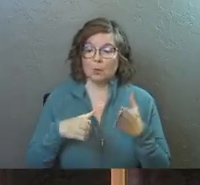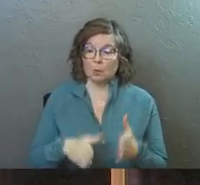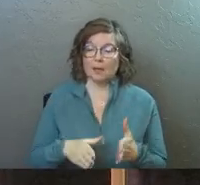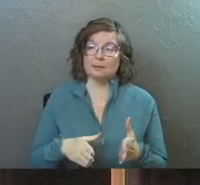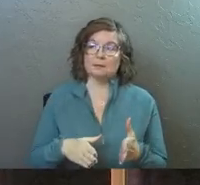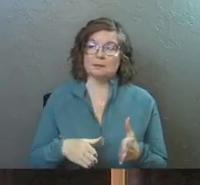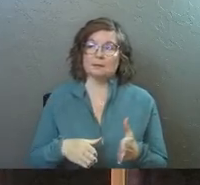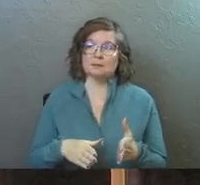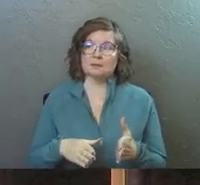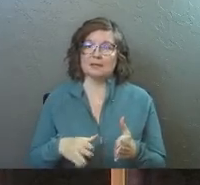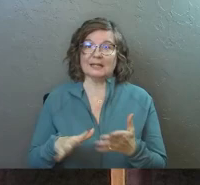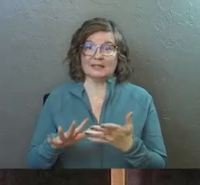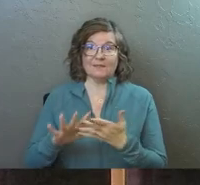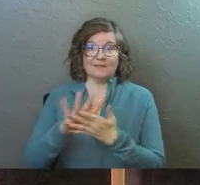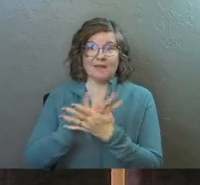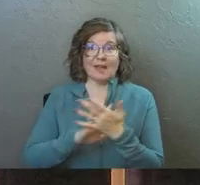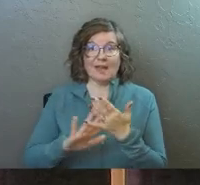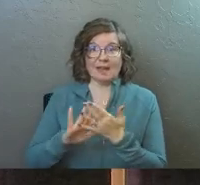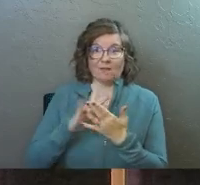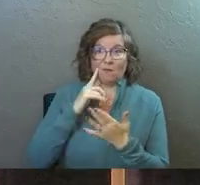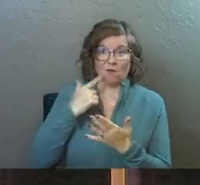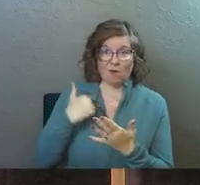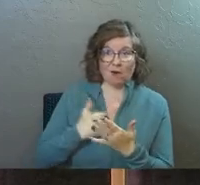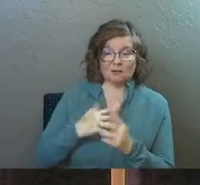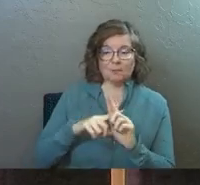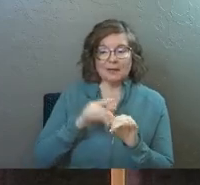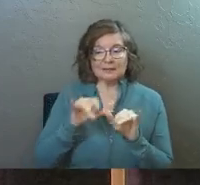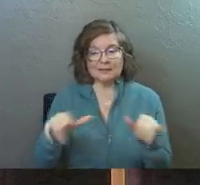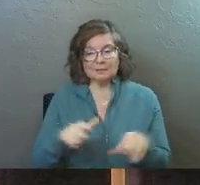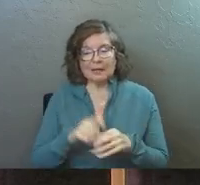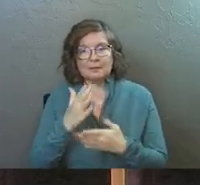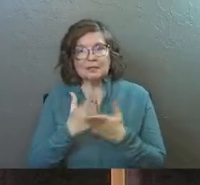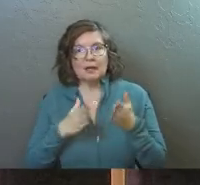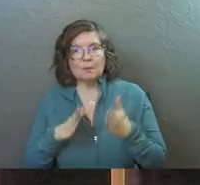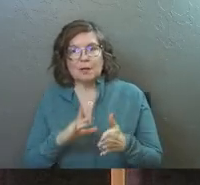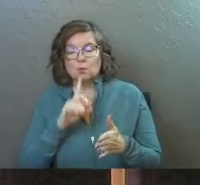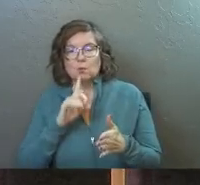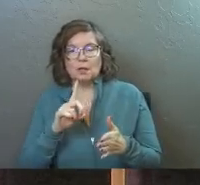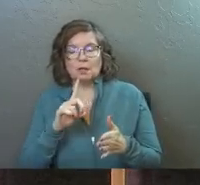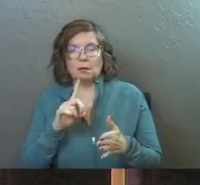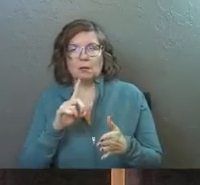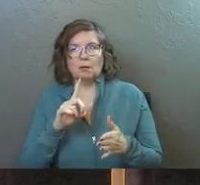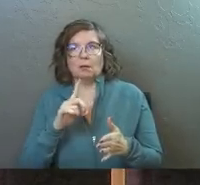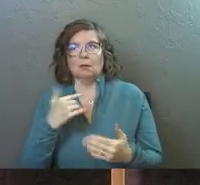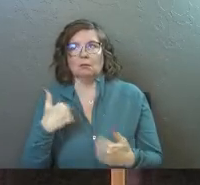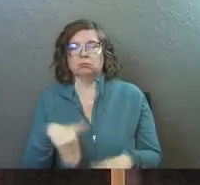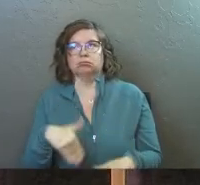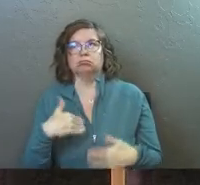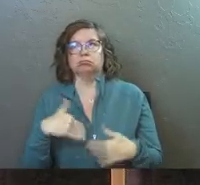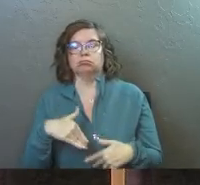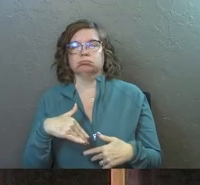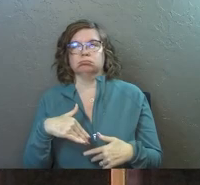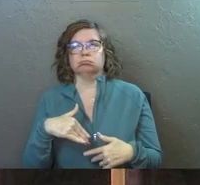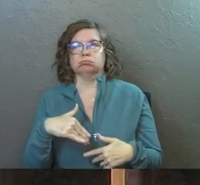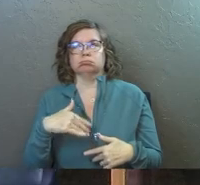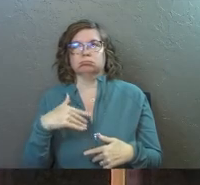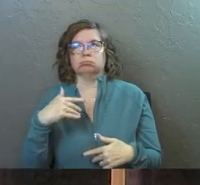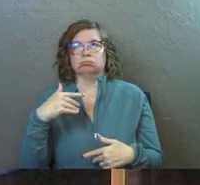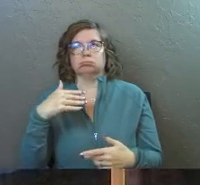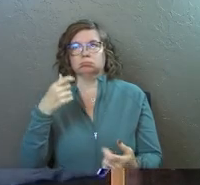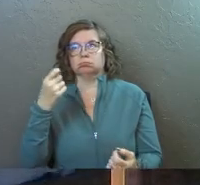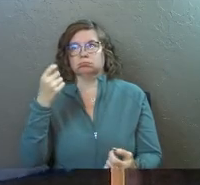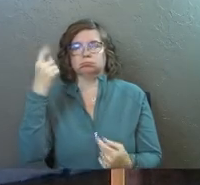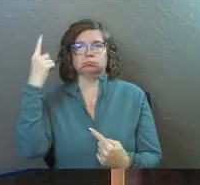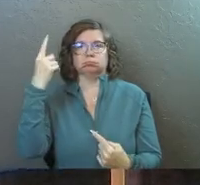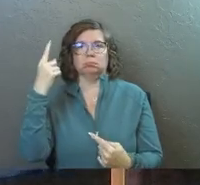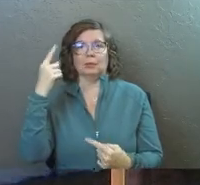is vague to us, but in some ways it's incredibly profound what God is saying here in the